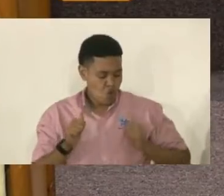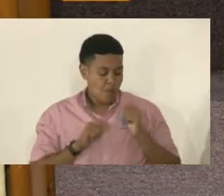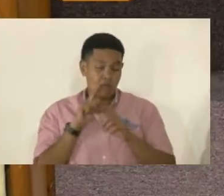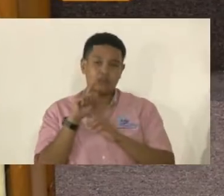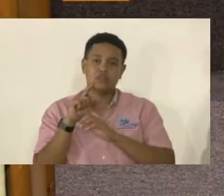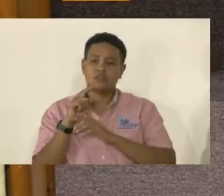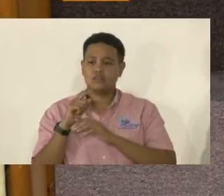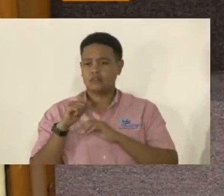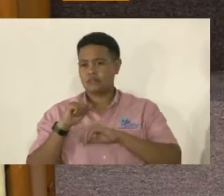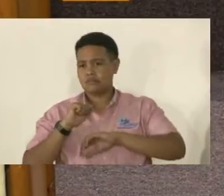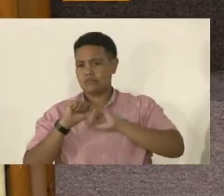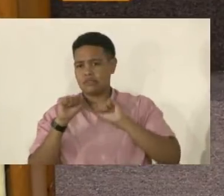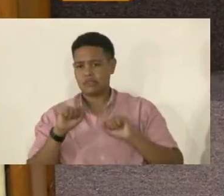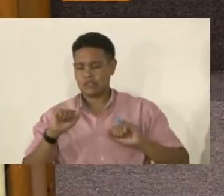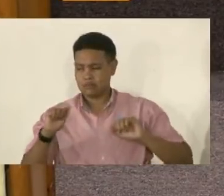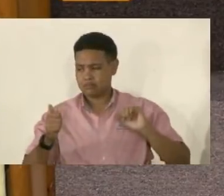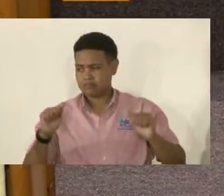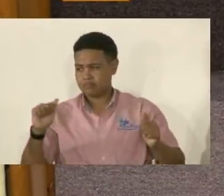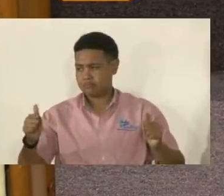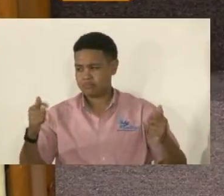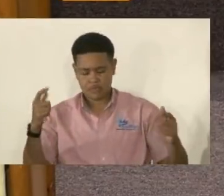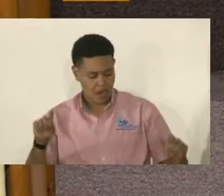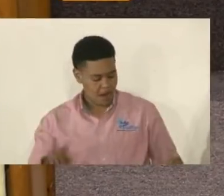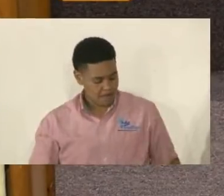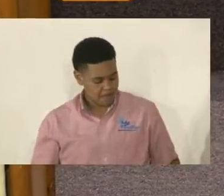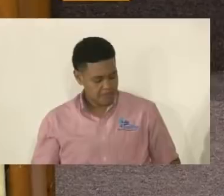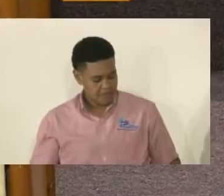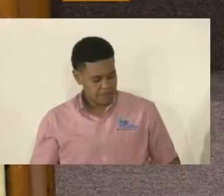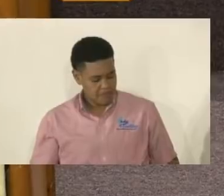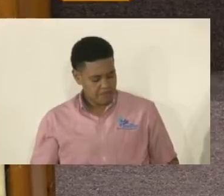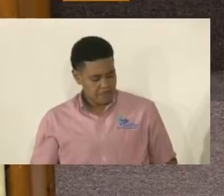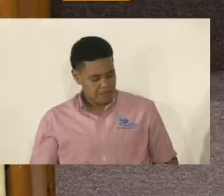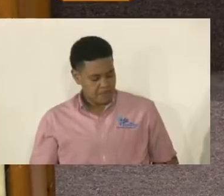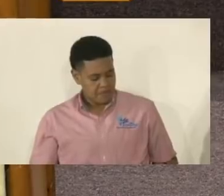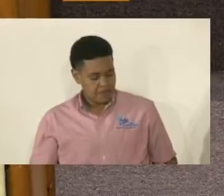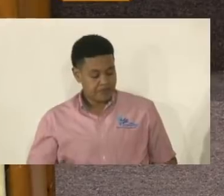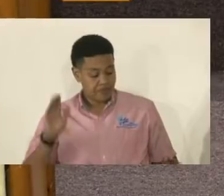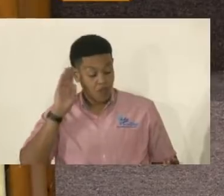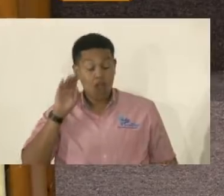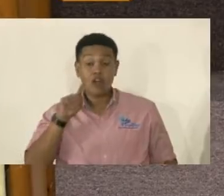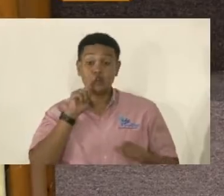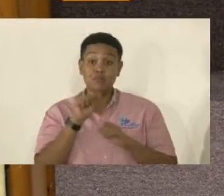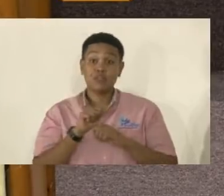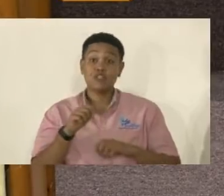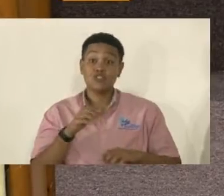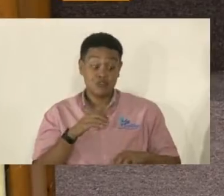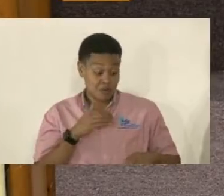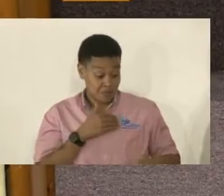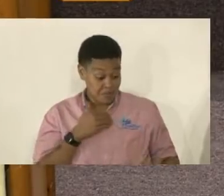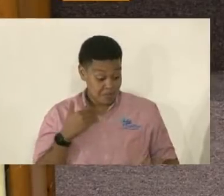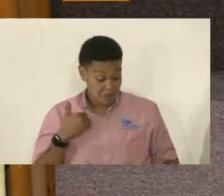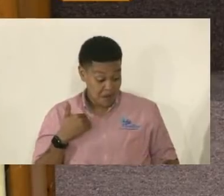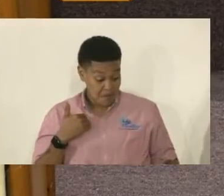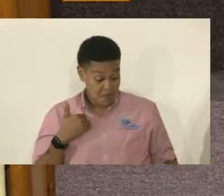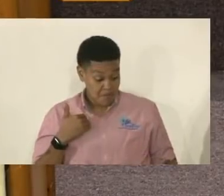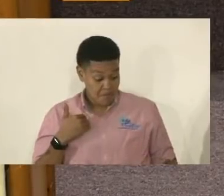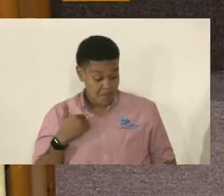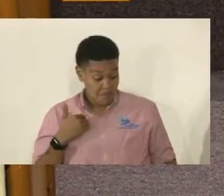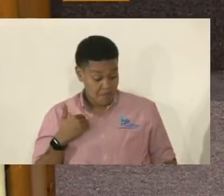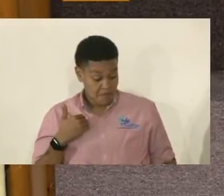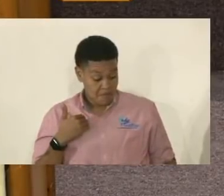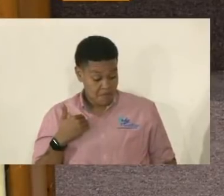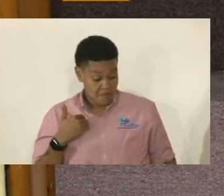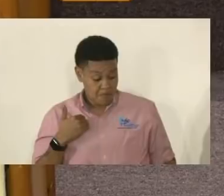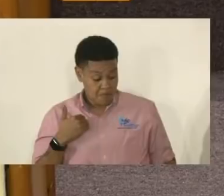is in place. All of this is to ensure that colleagues appreciate that investment simply doesn't, the level of investment